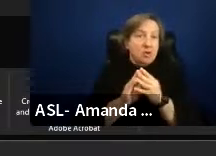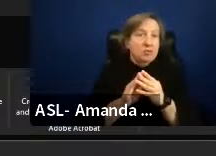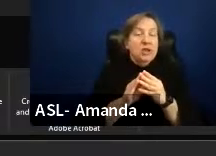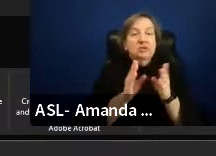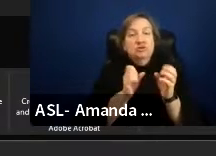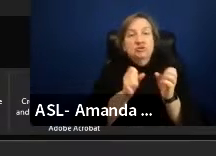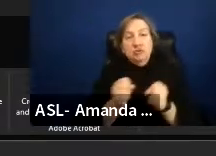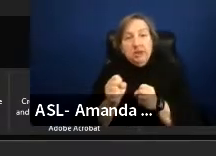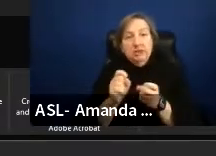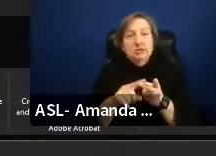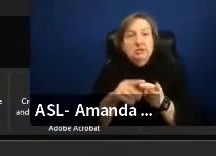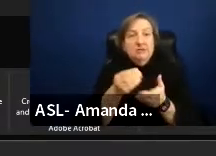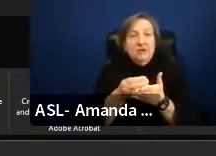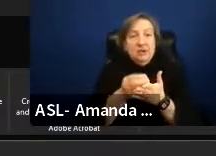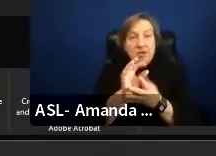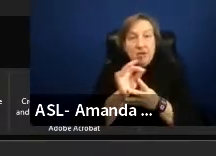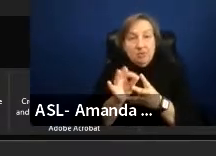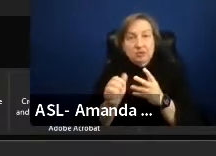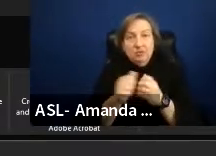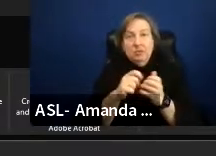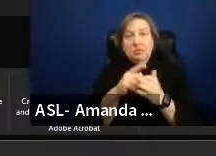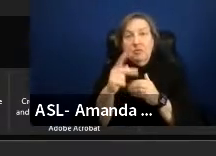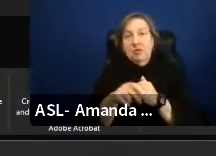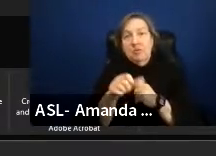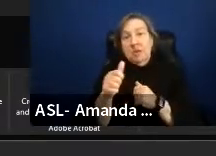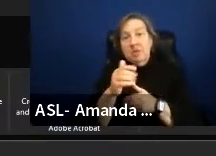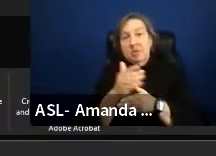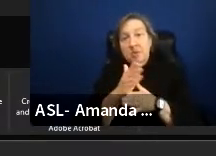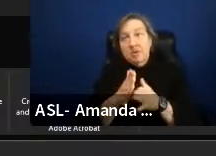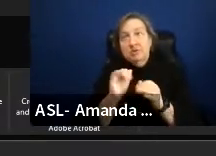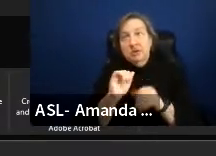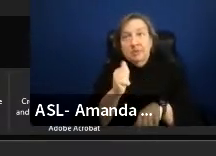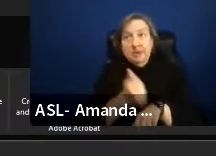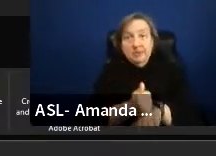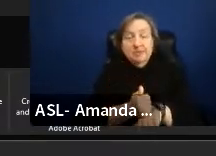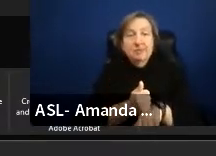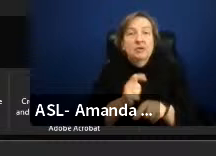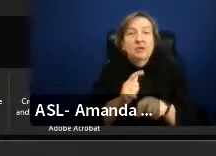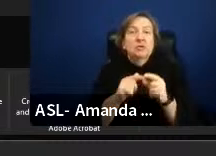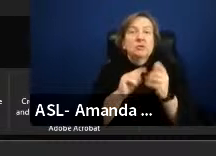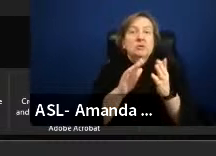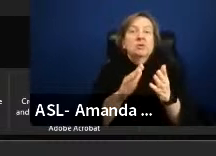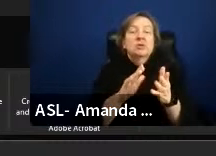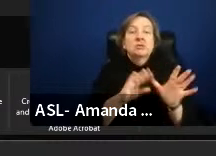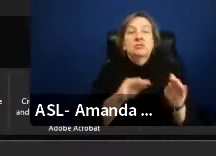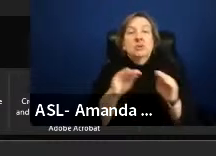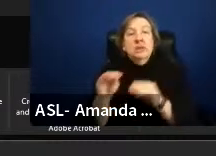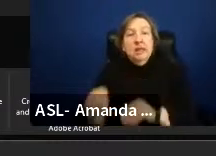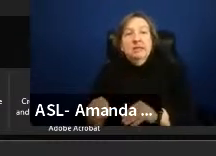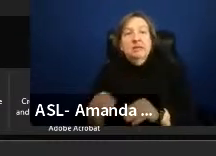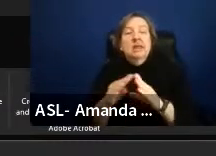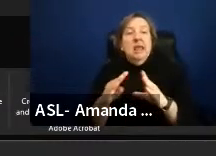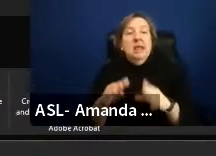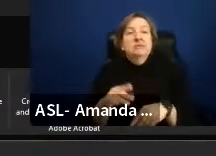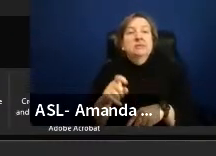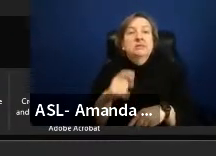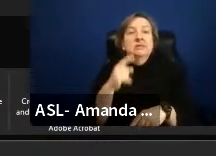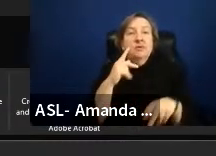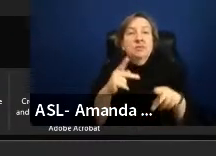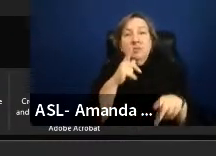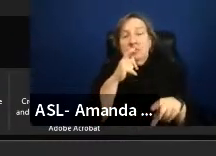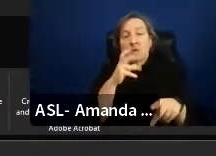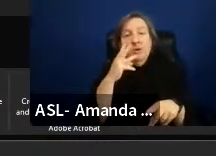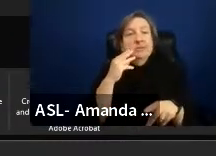and funding options with the program and other partners that can be implemented to address the relocation and housing needs of people